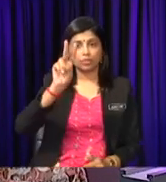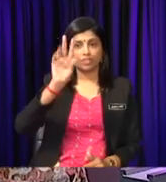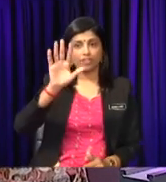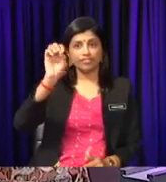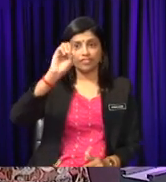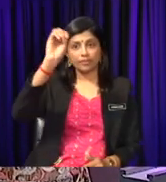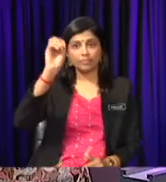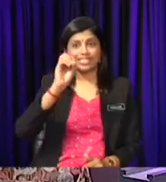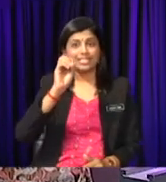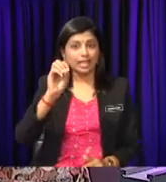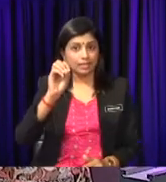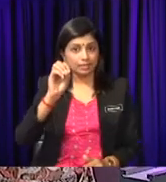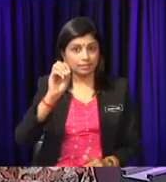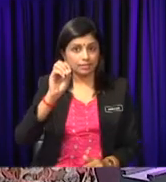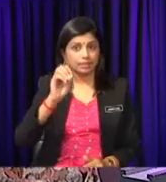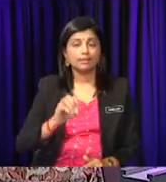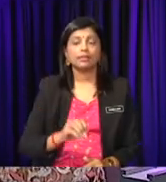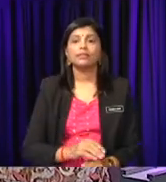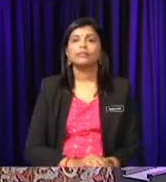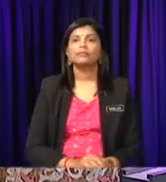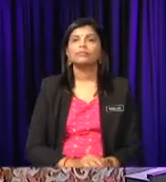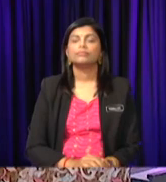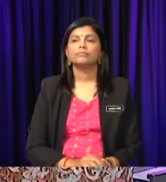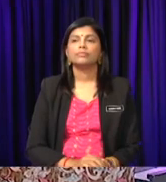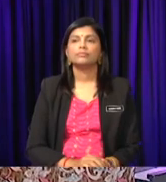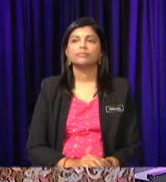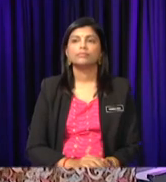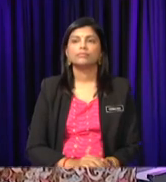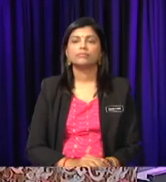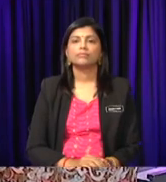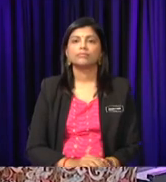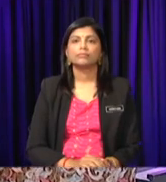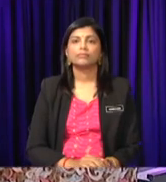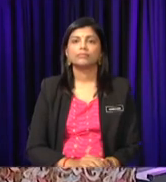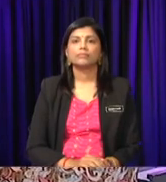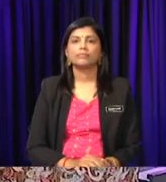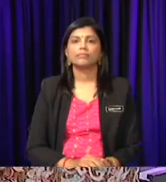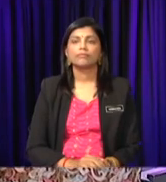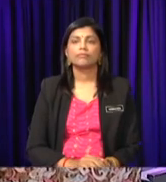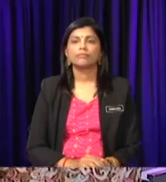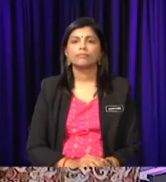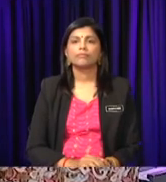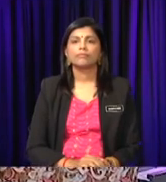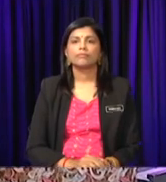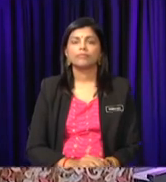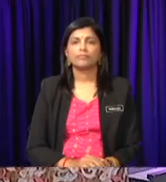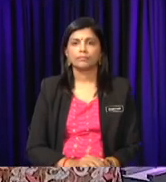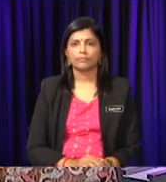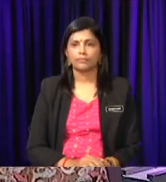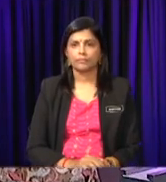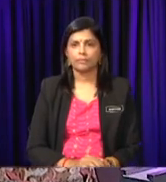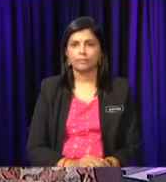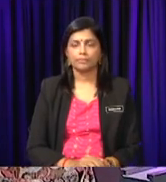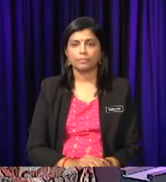25 marks, all right? Mm-hmm. 25% falls 100% heavily on the 24